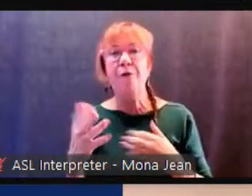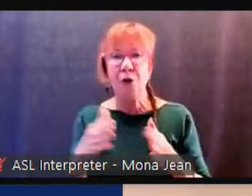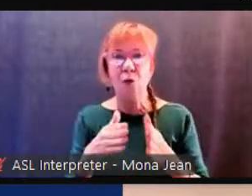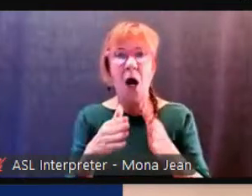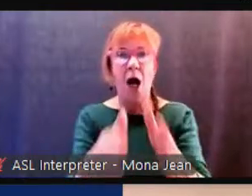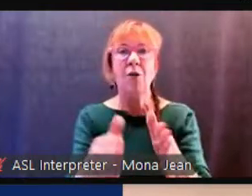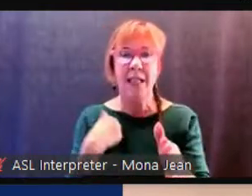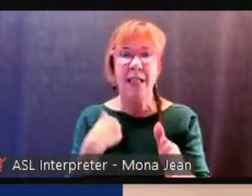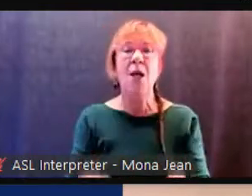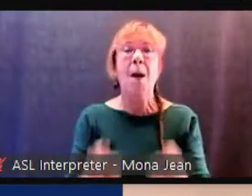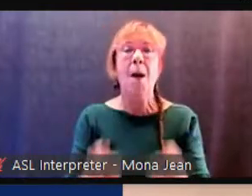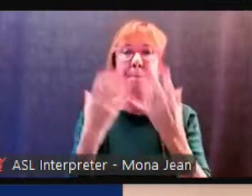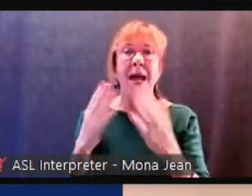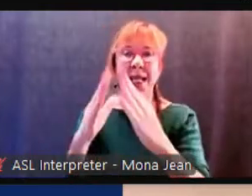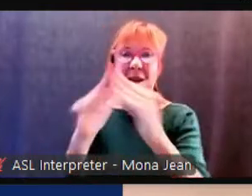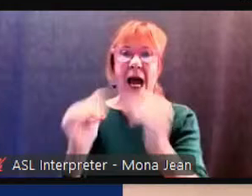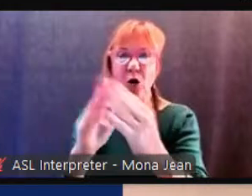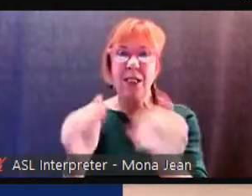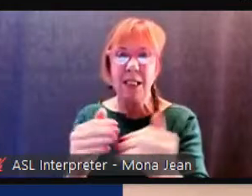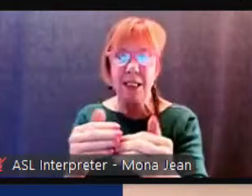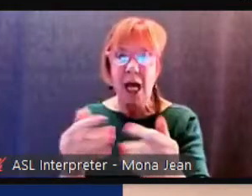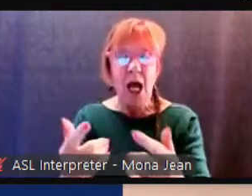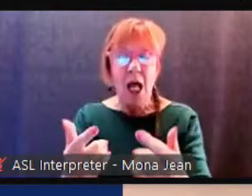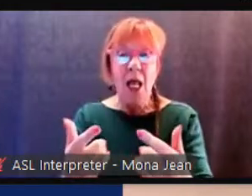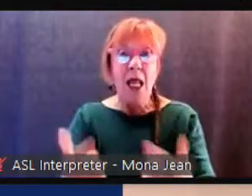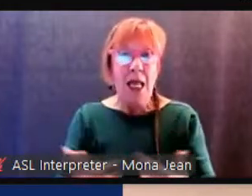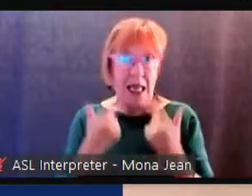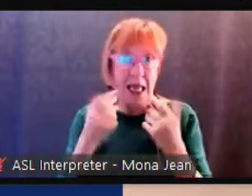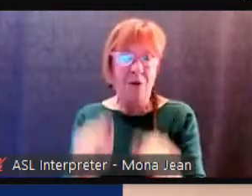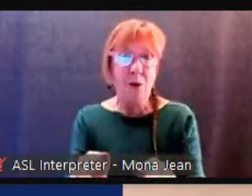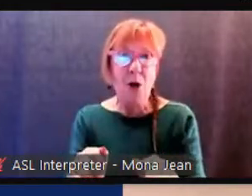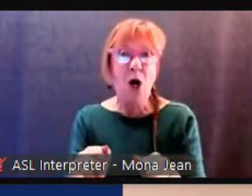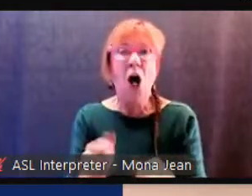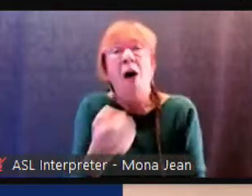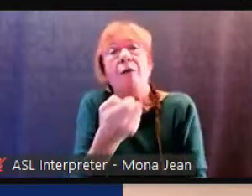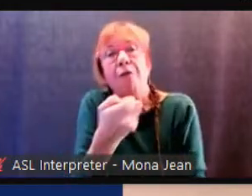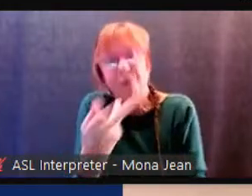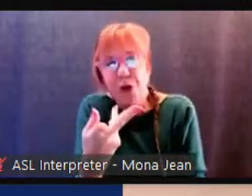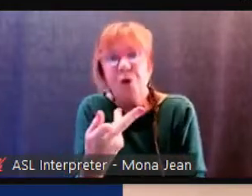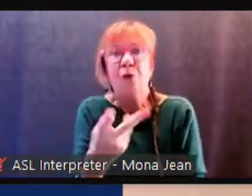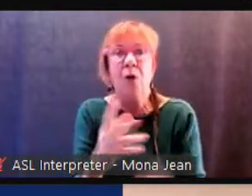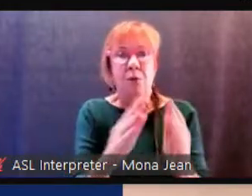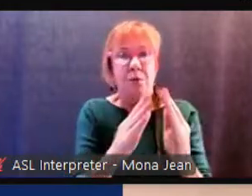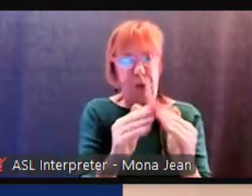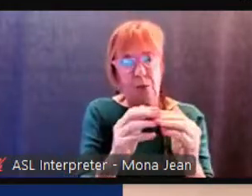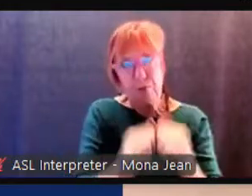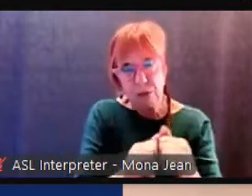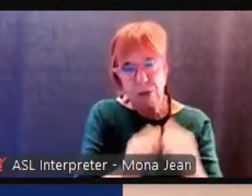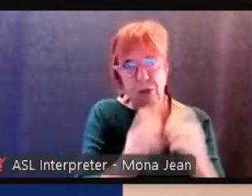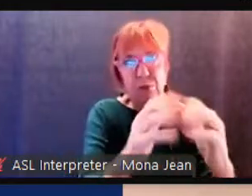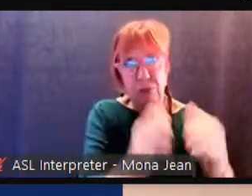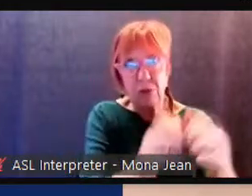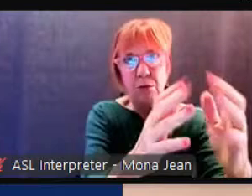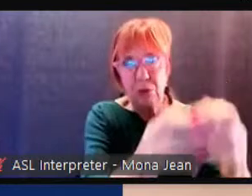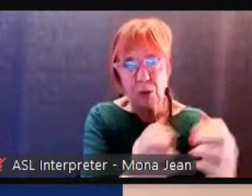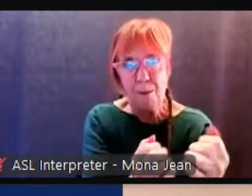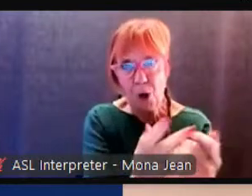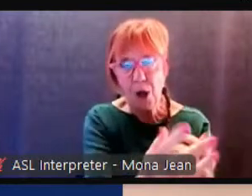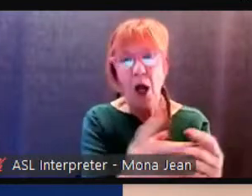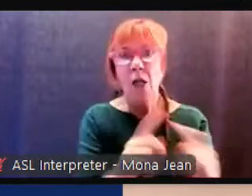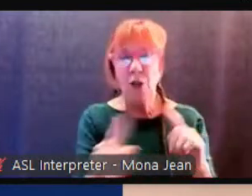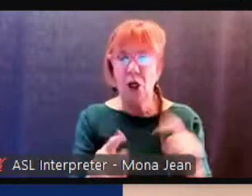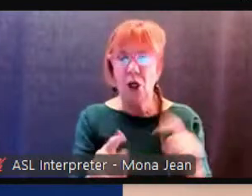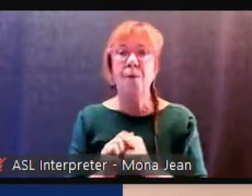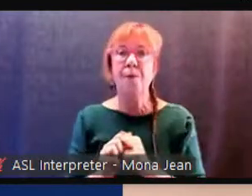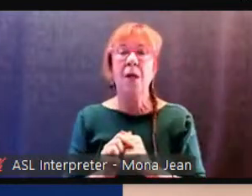then you just have a few burned down houses, those would be prioritized as well. Again, we